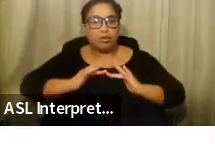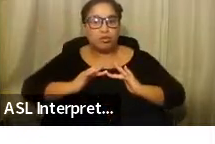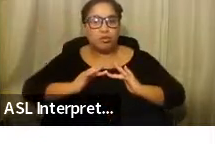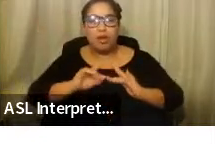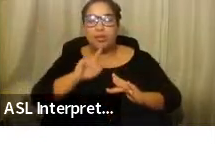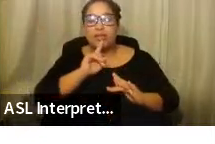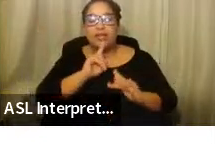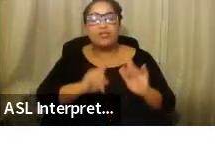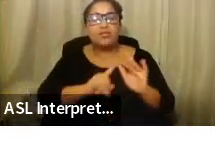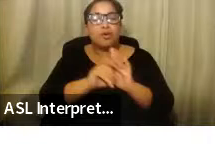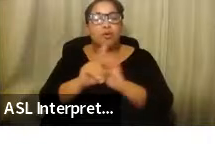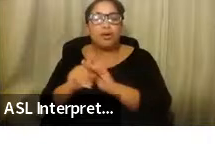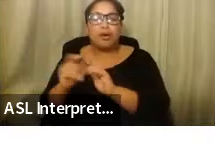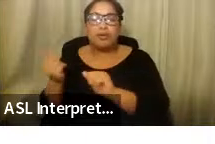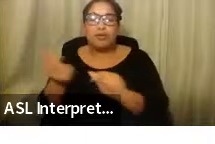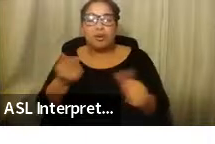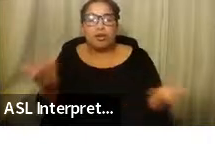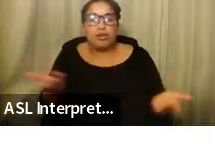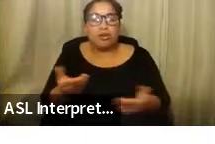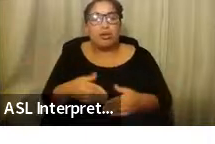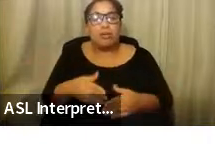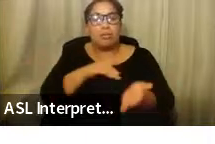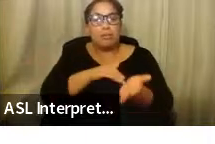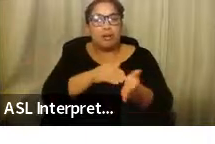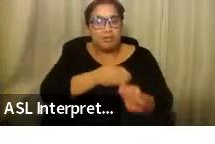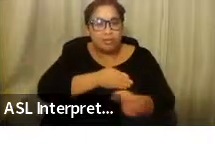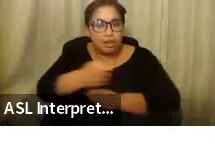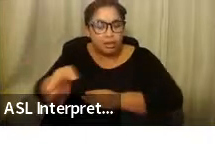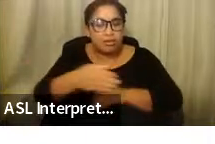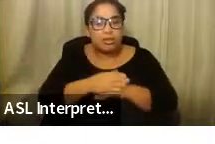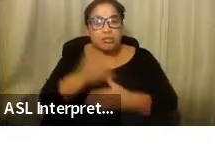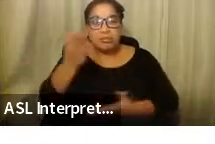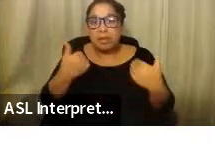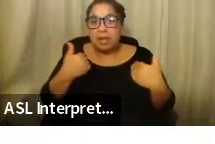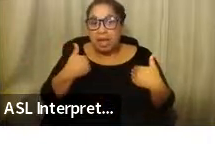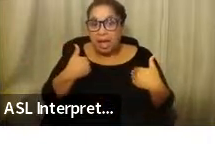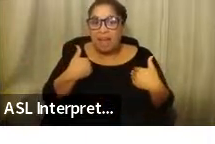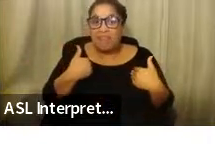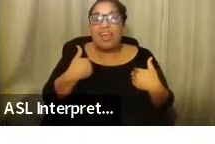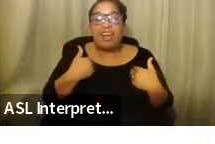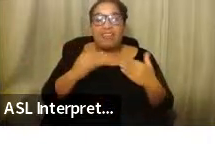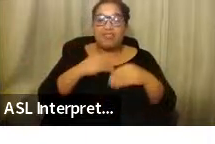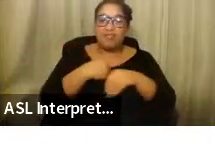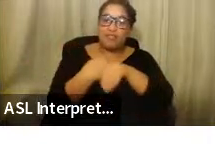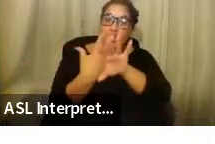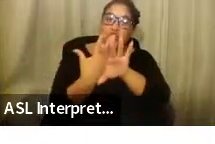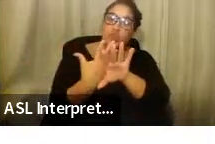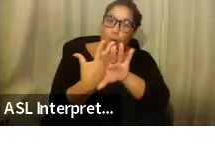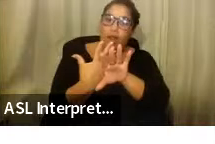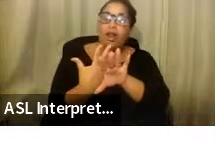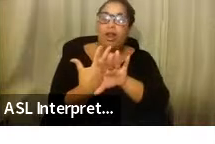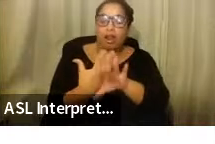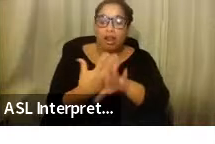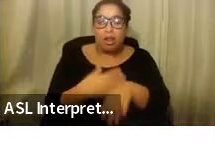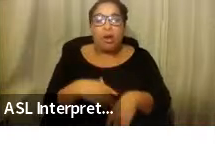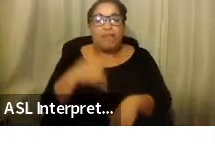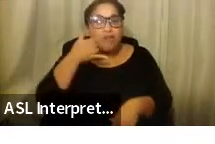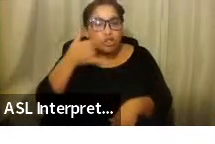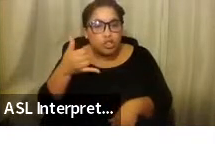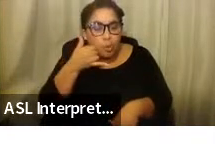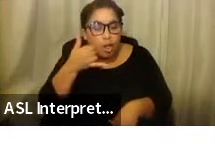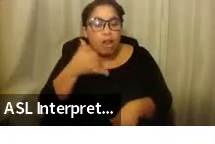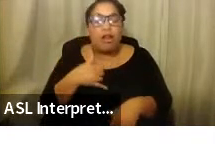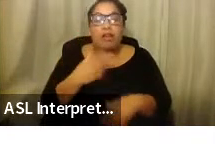up everywhere in the medical field. Maybe they can just have a virtual visit with an emergency physician who's